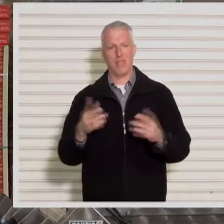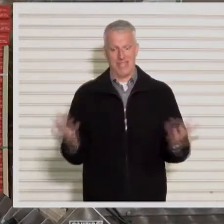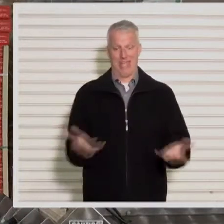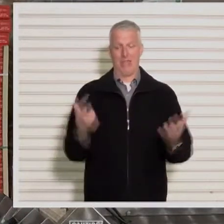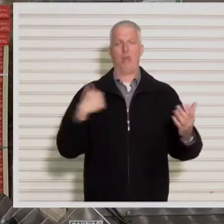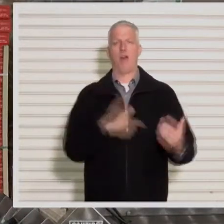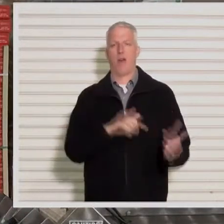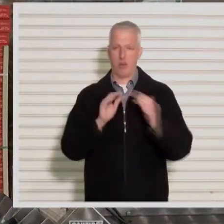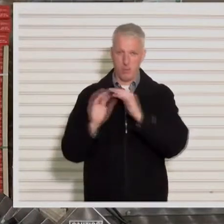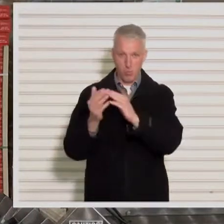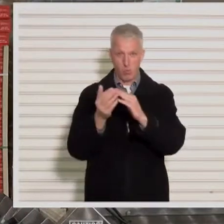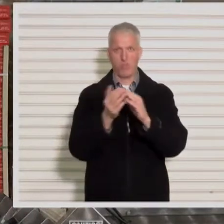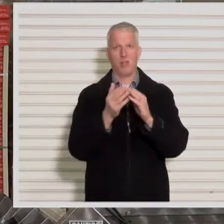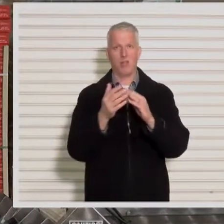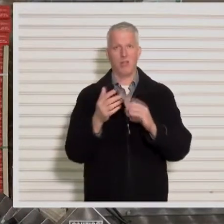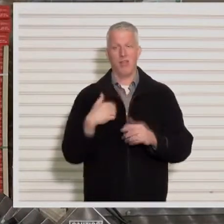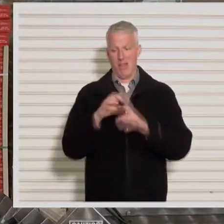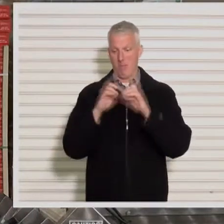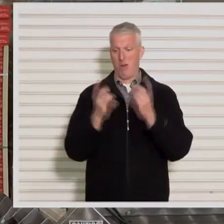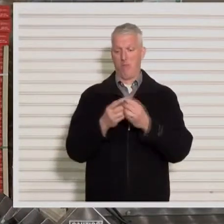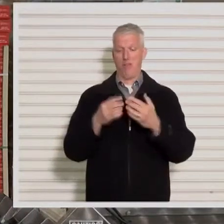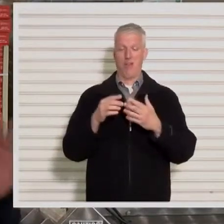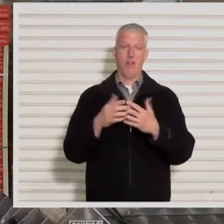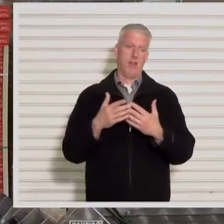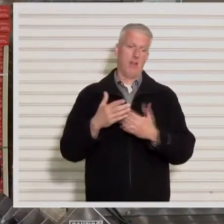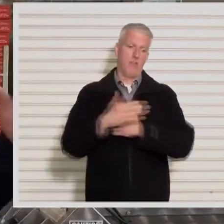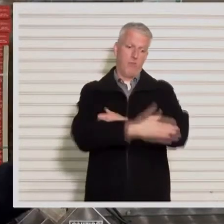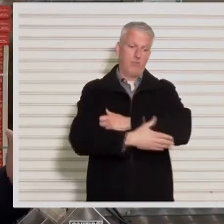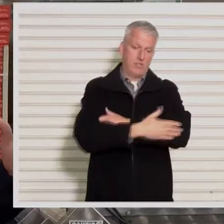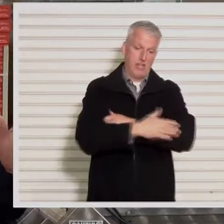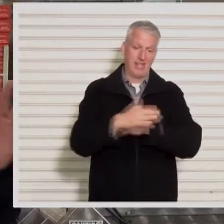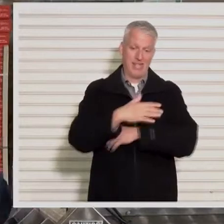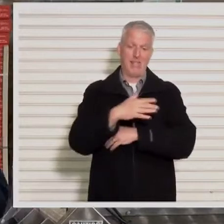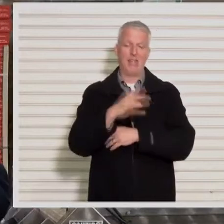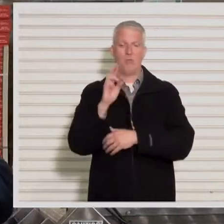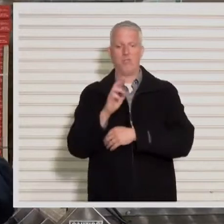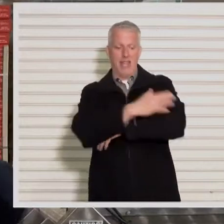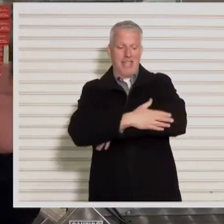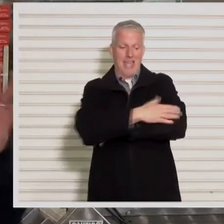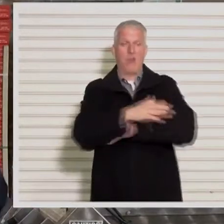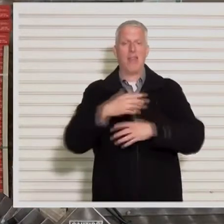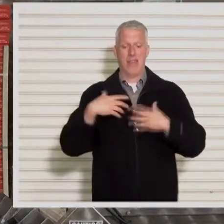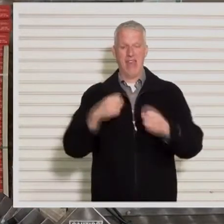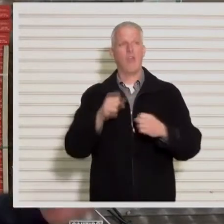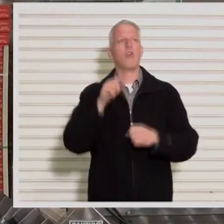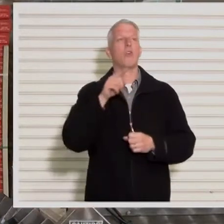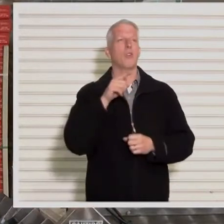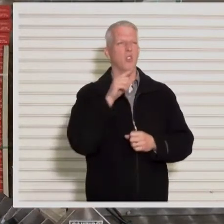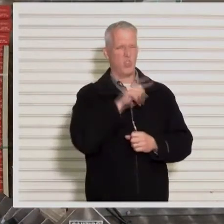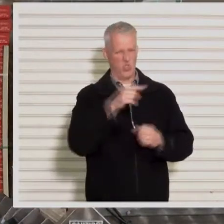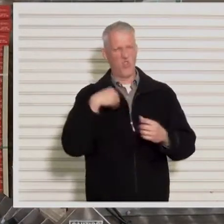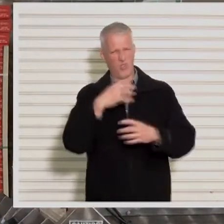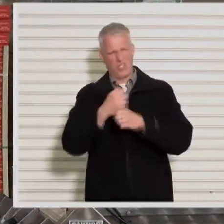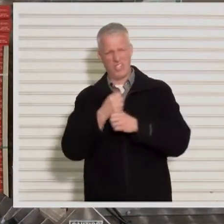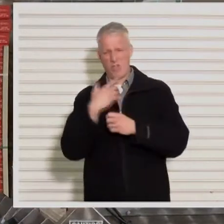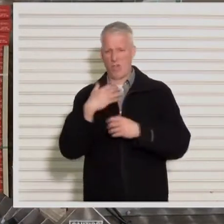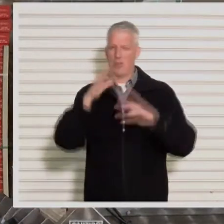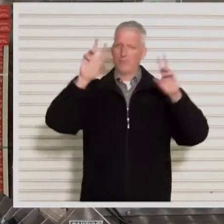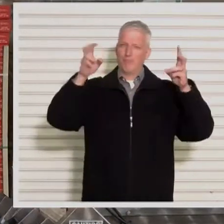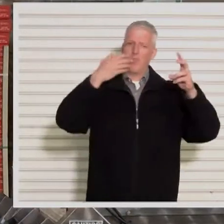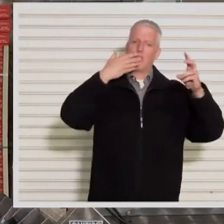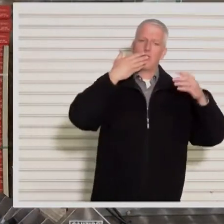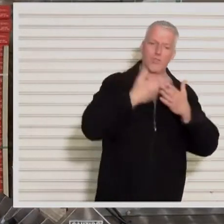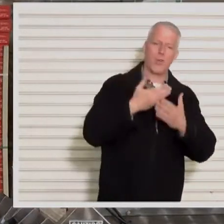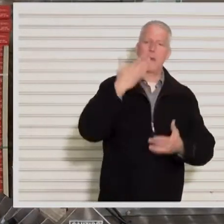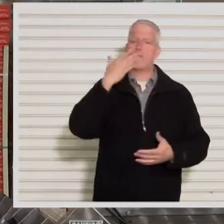in our communities. The Department of Public Health for Riverside County, you've gotten the good, the bad, and the ugly during this pandemic. And we want to